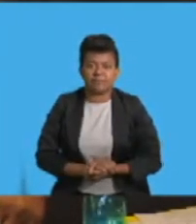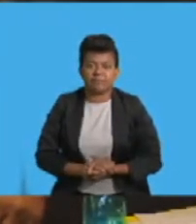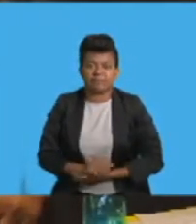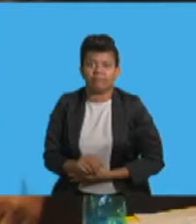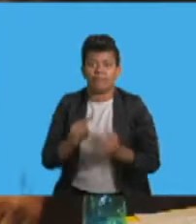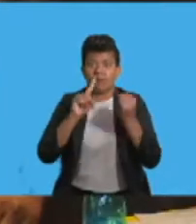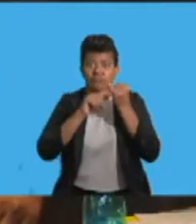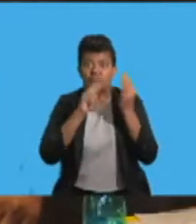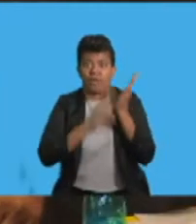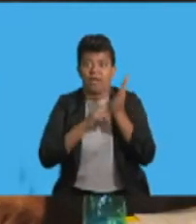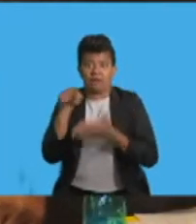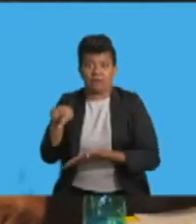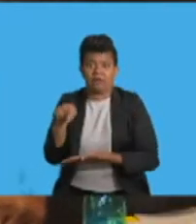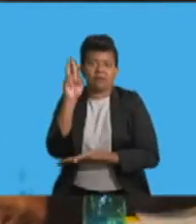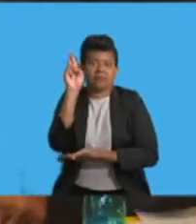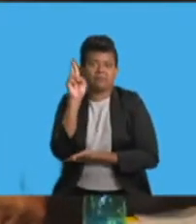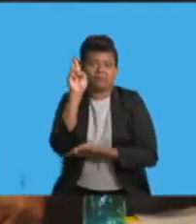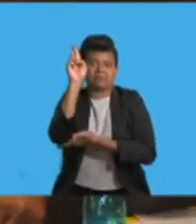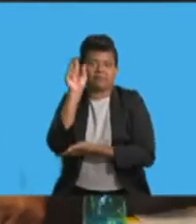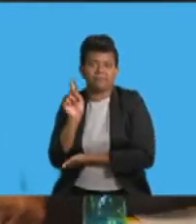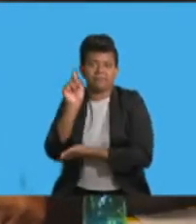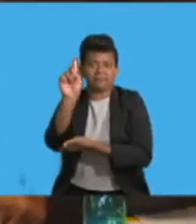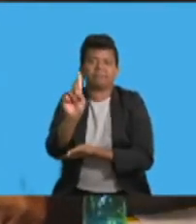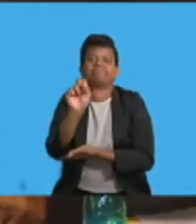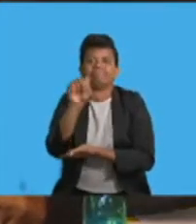police force regularly to